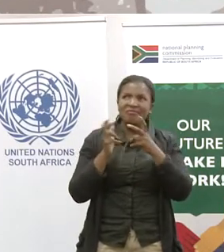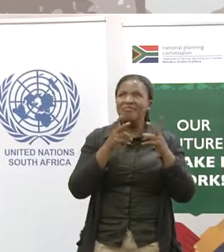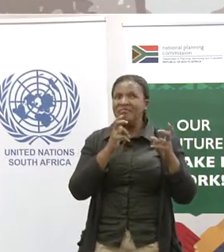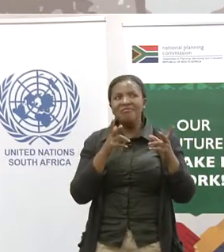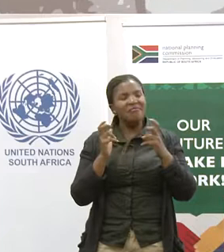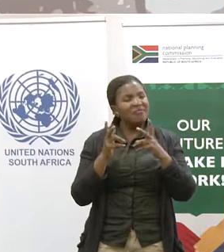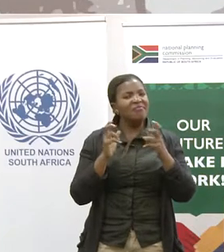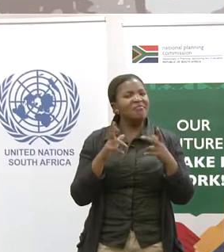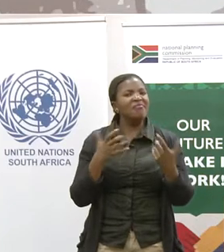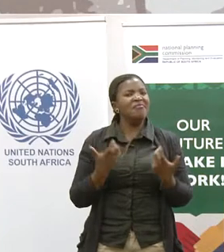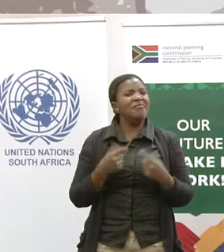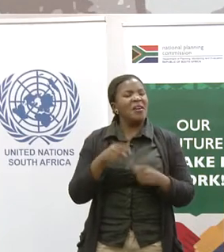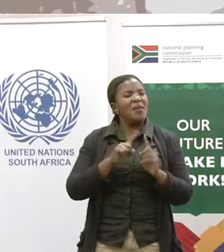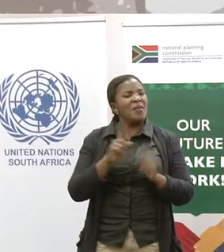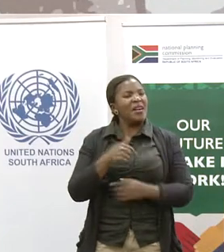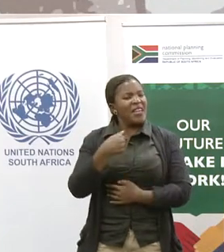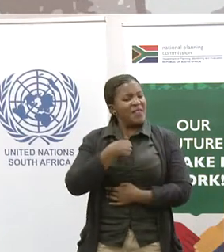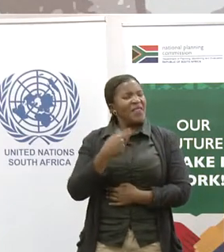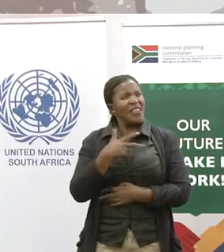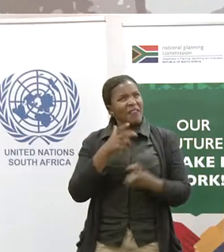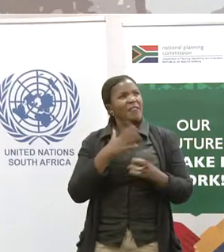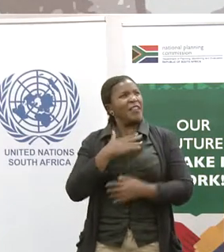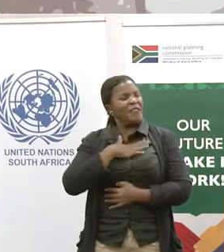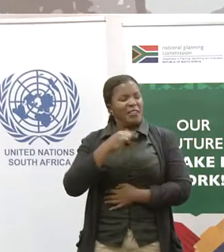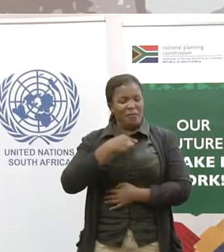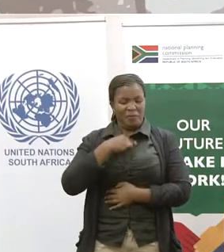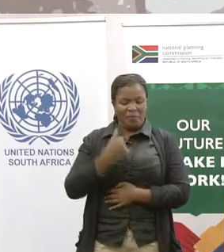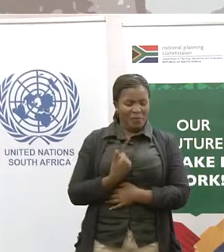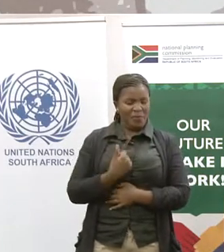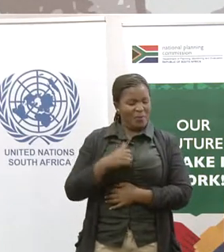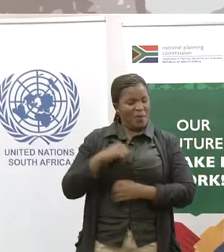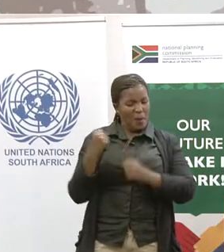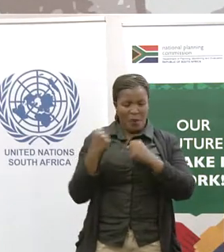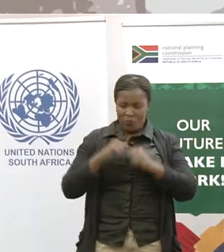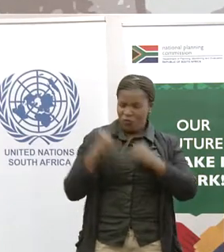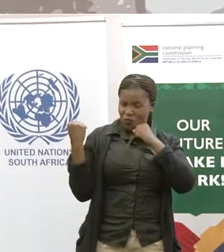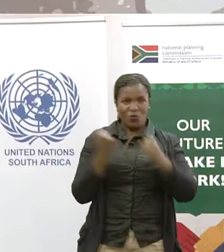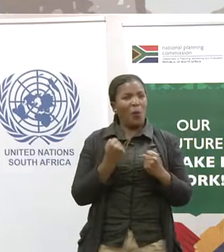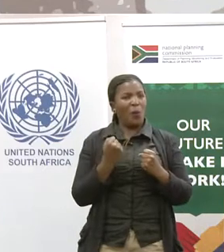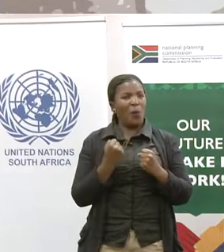because it said to me, I'm very powerful, I matter, and their whole lives